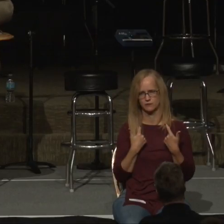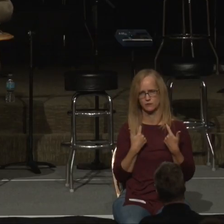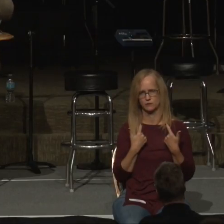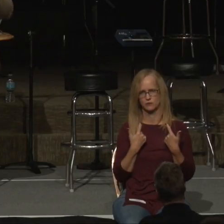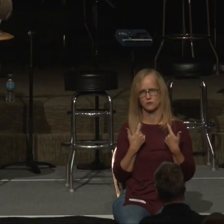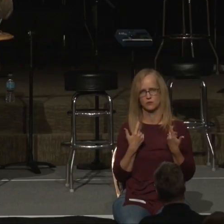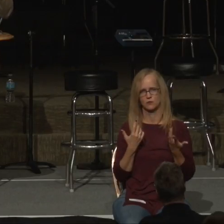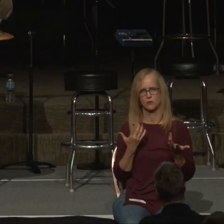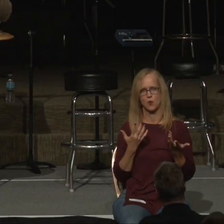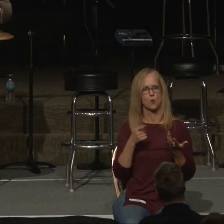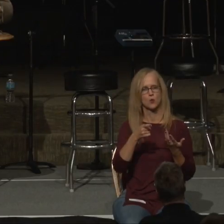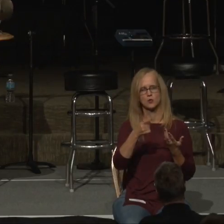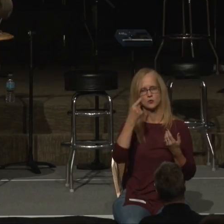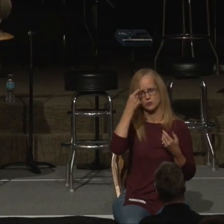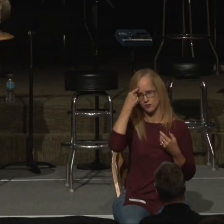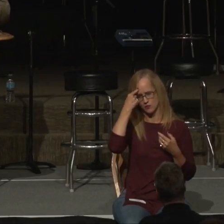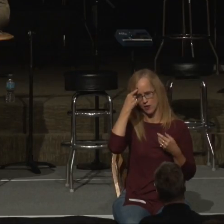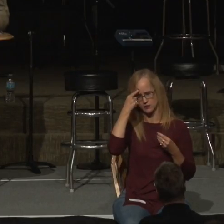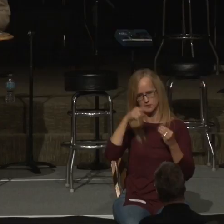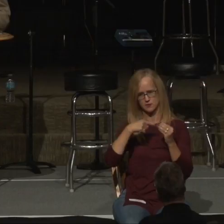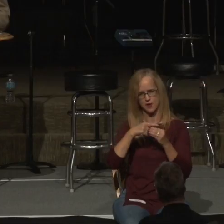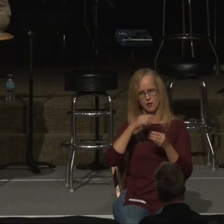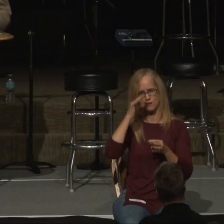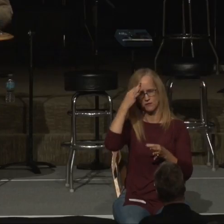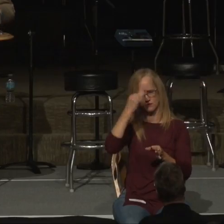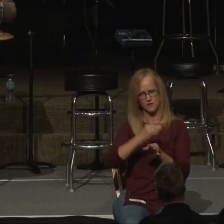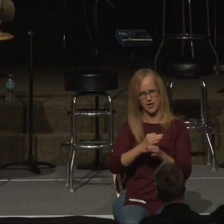Where do you stand in relation to faith?